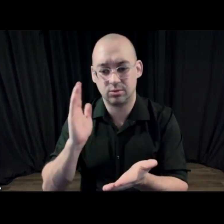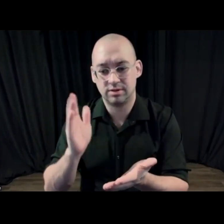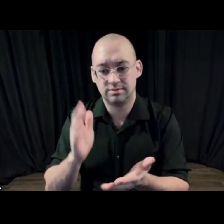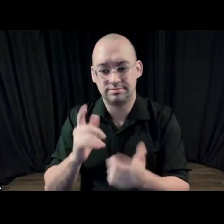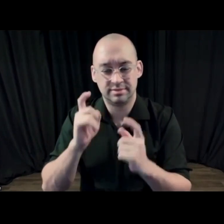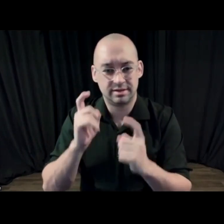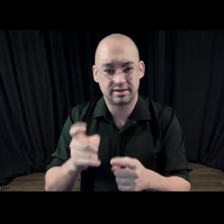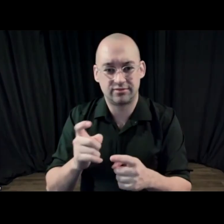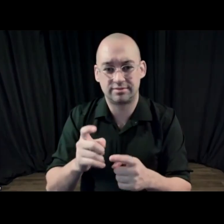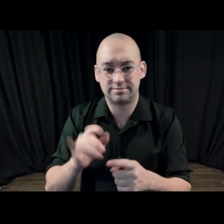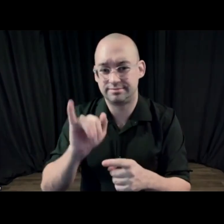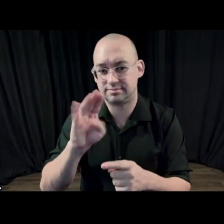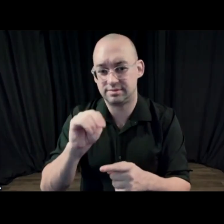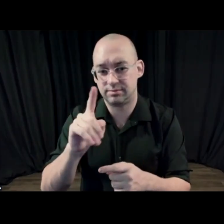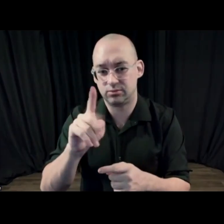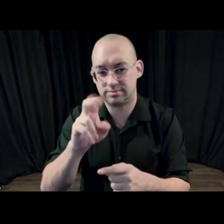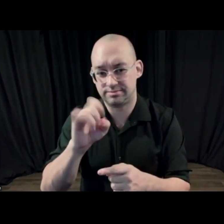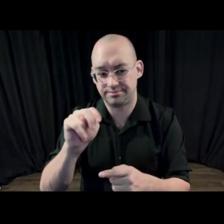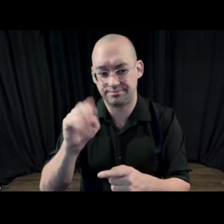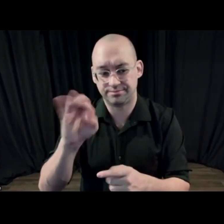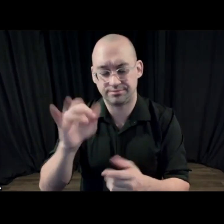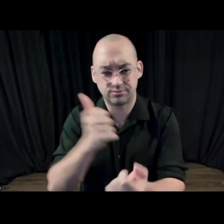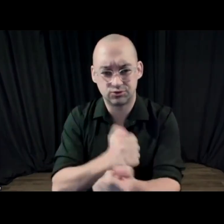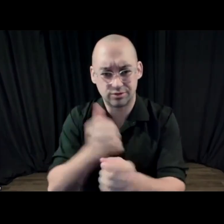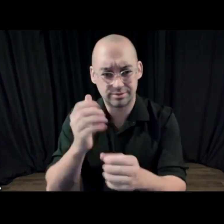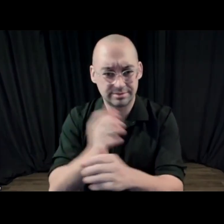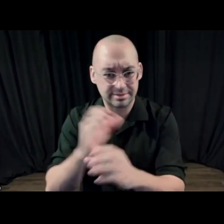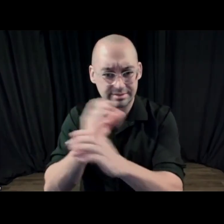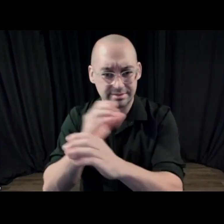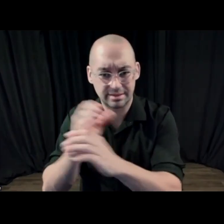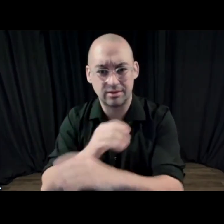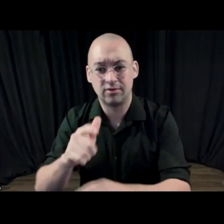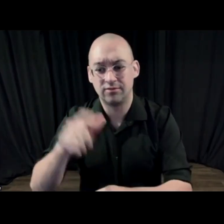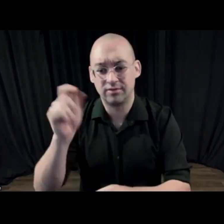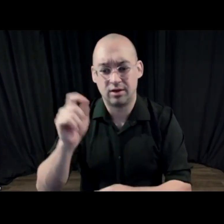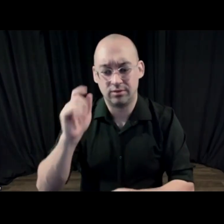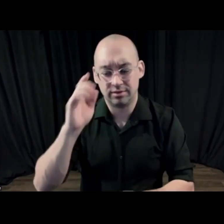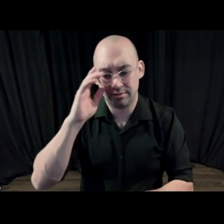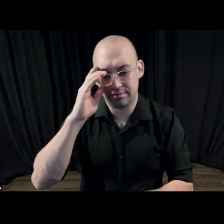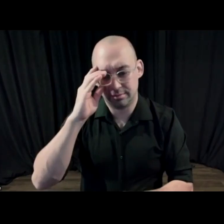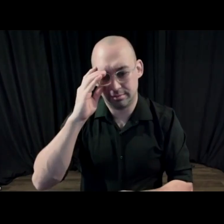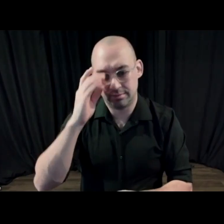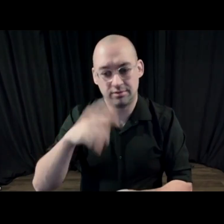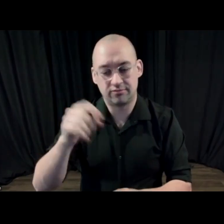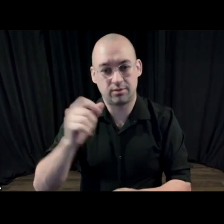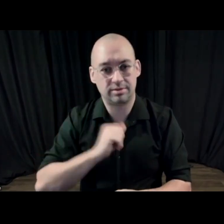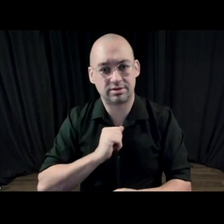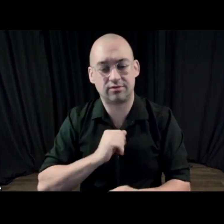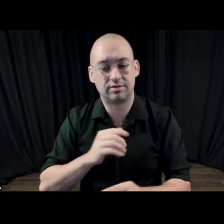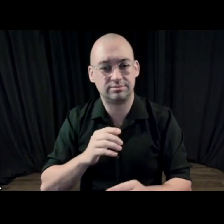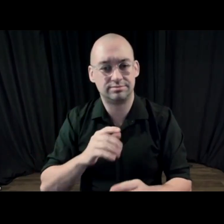giving the impression of drug seeking, which I found myself silenced and trying